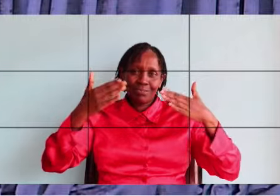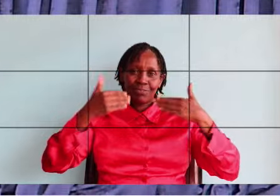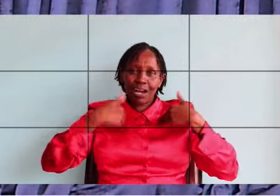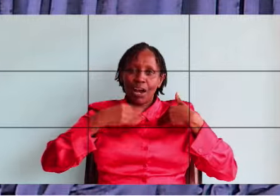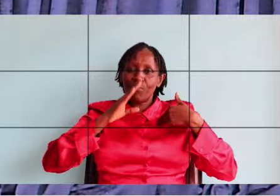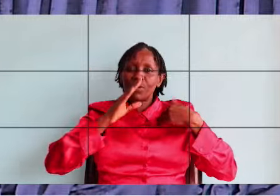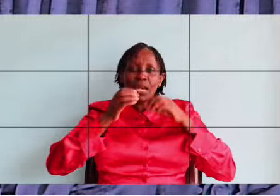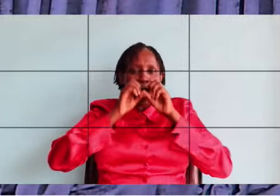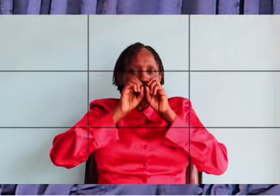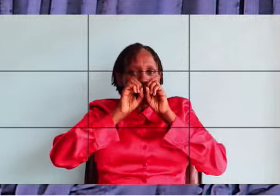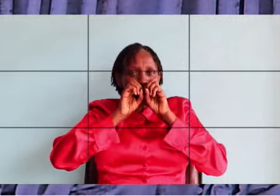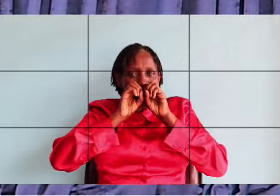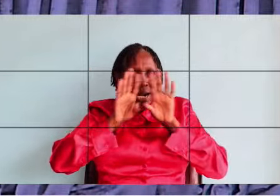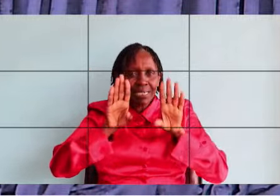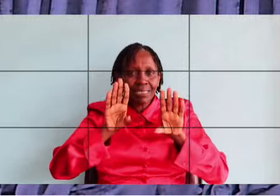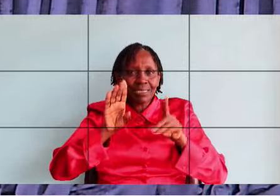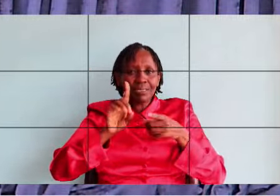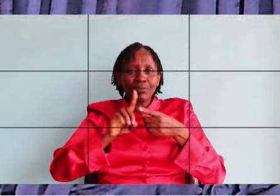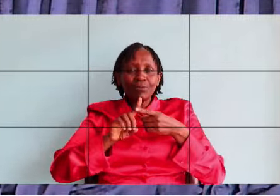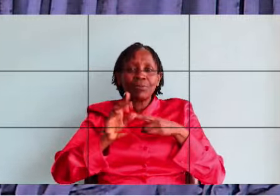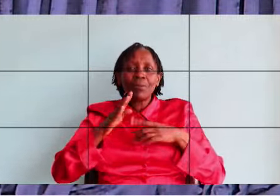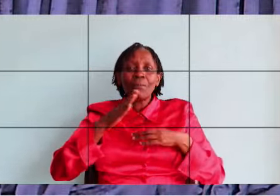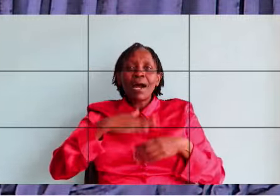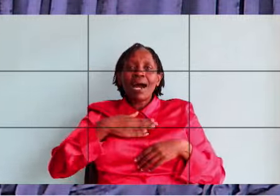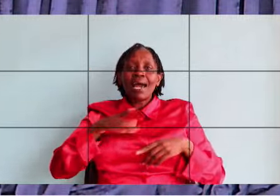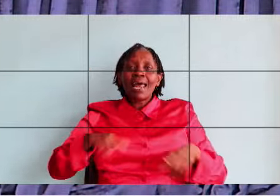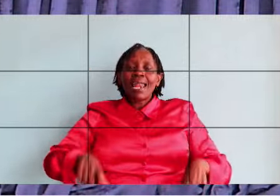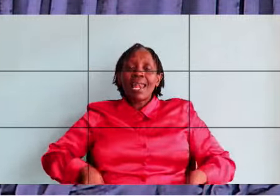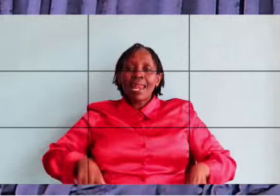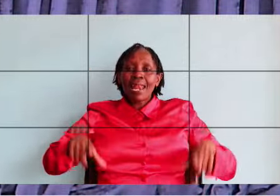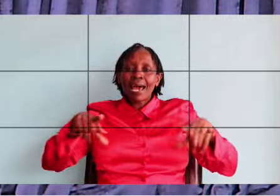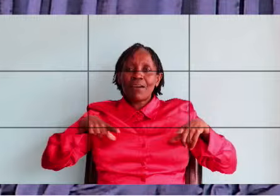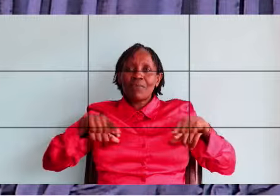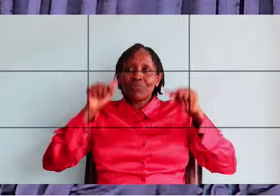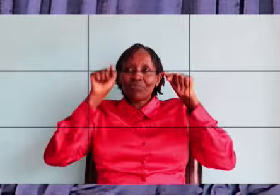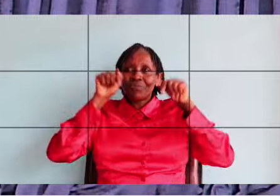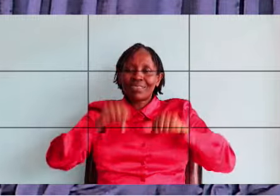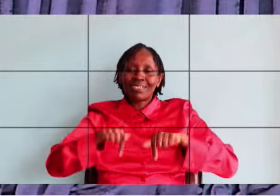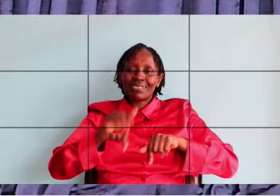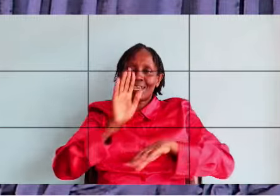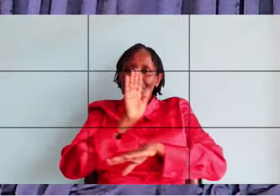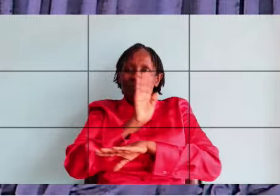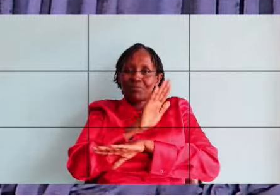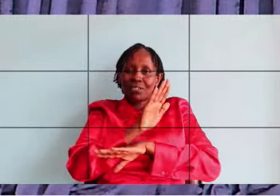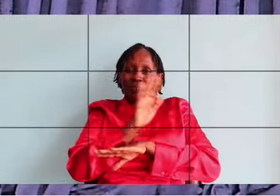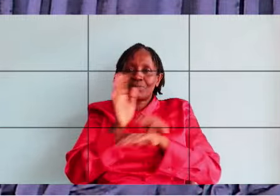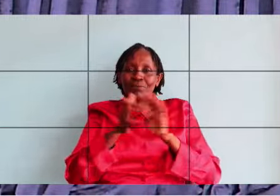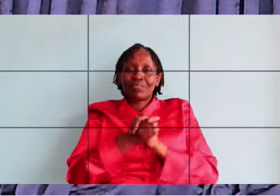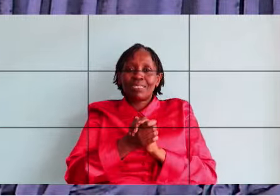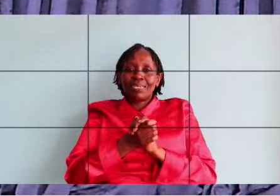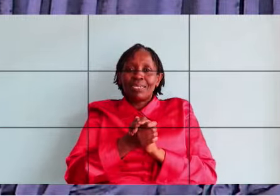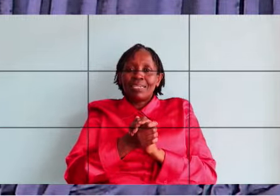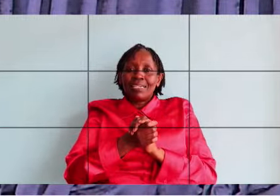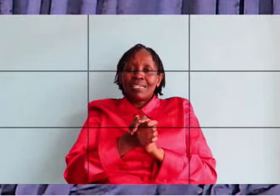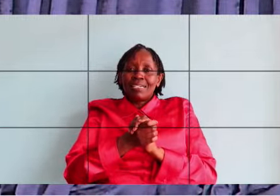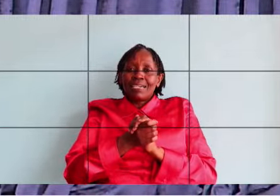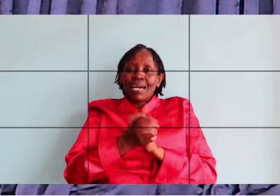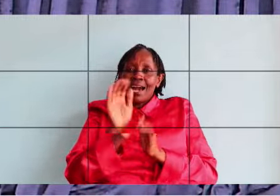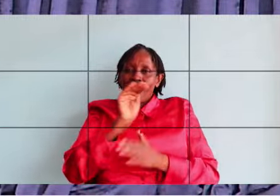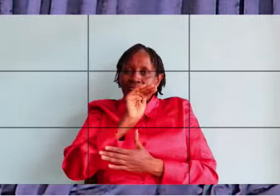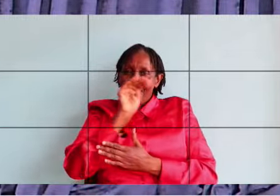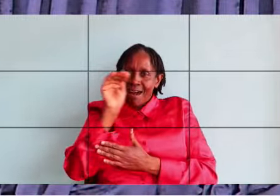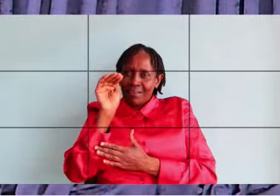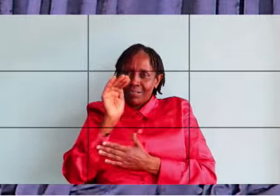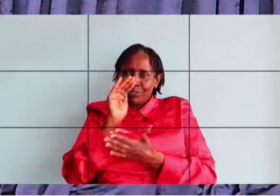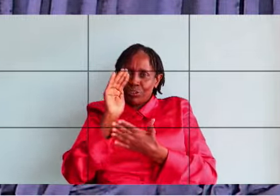life. This morning, or it's afternoon already, I was requesting to share a little